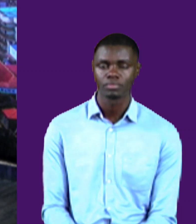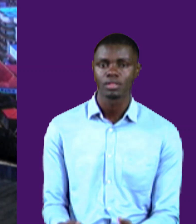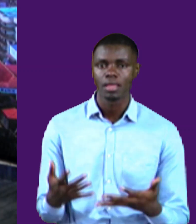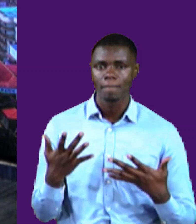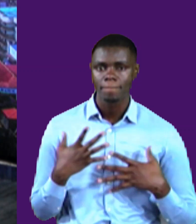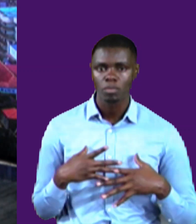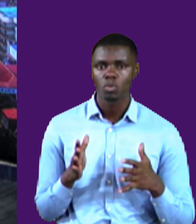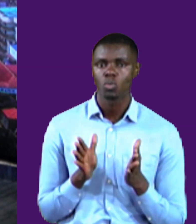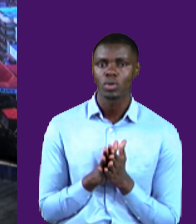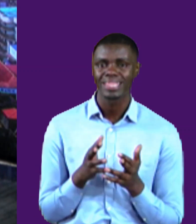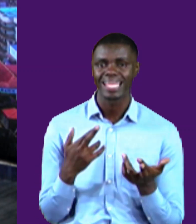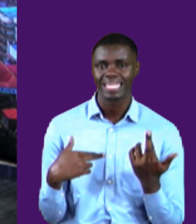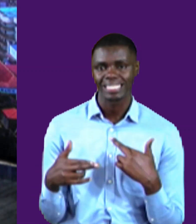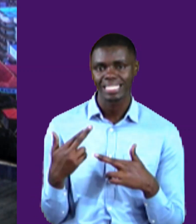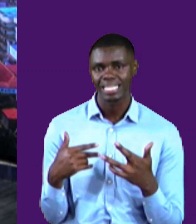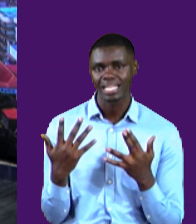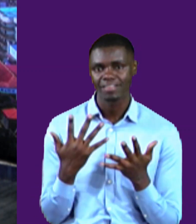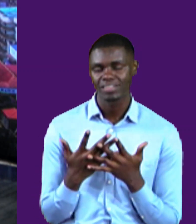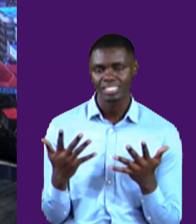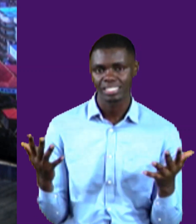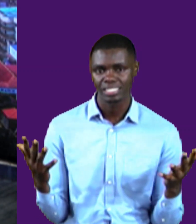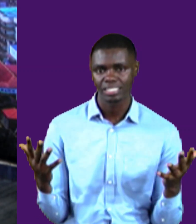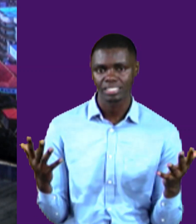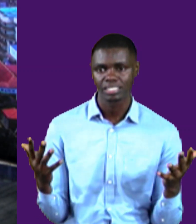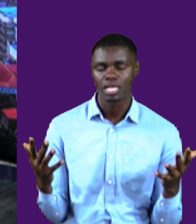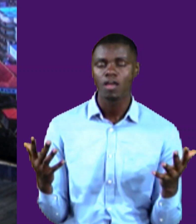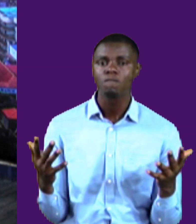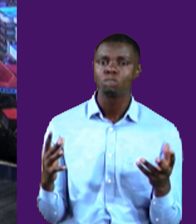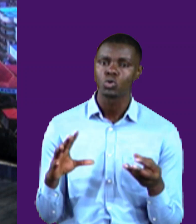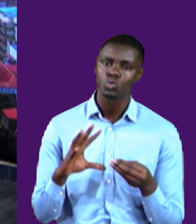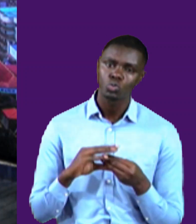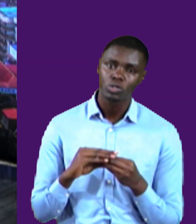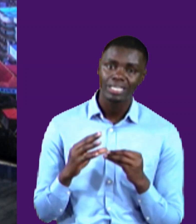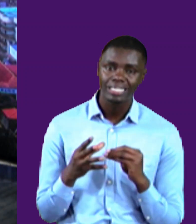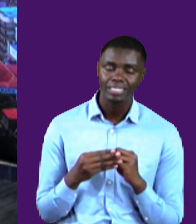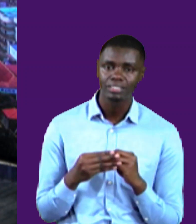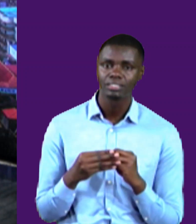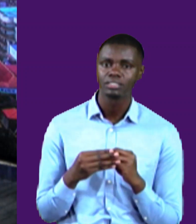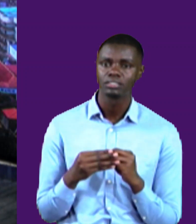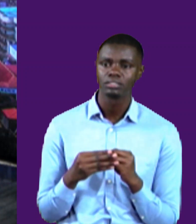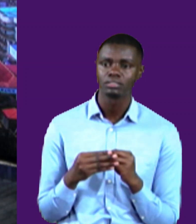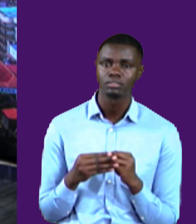recycling facilities, for you to create